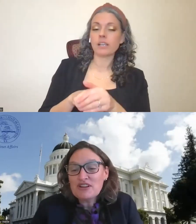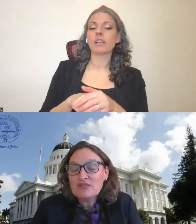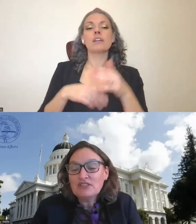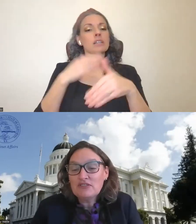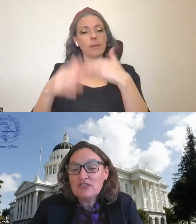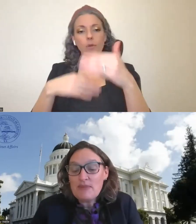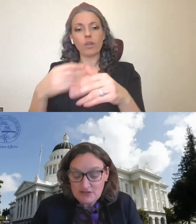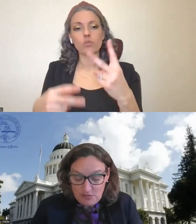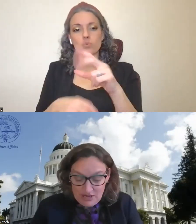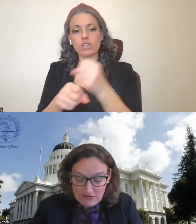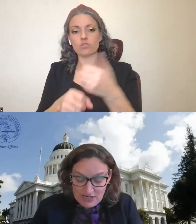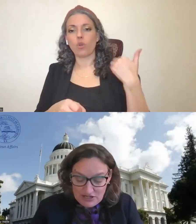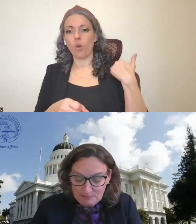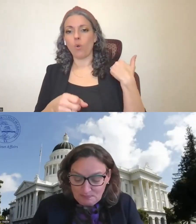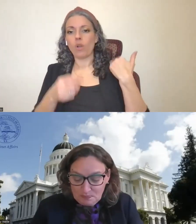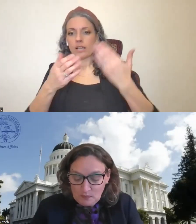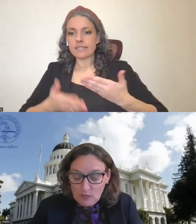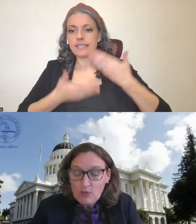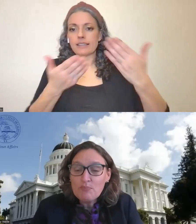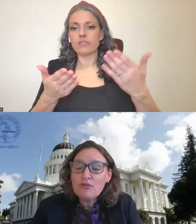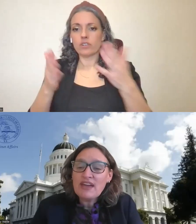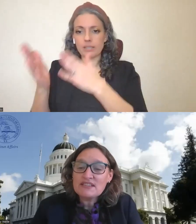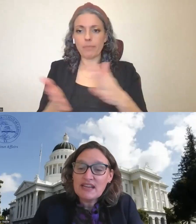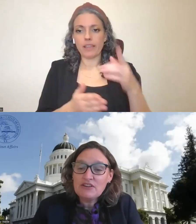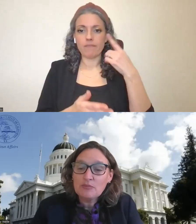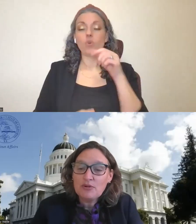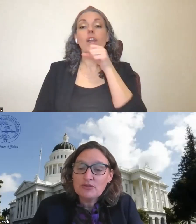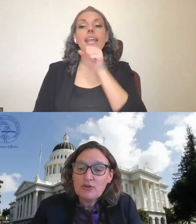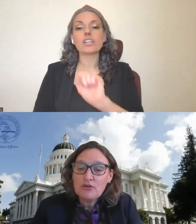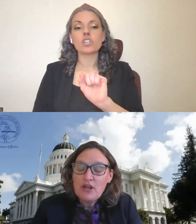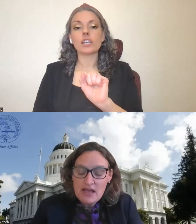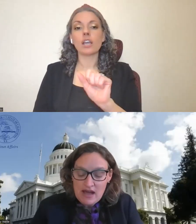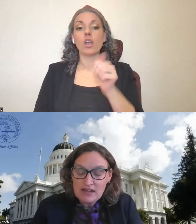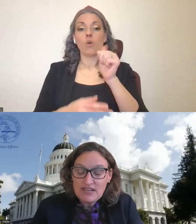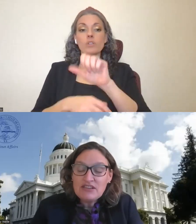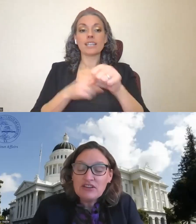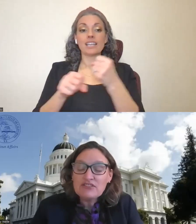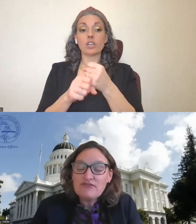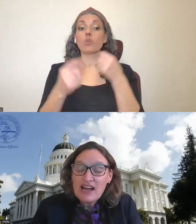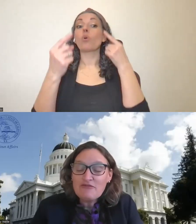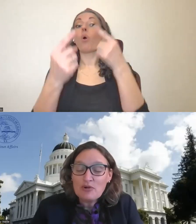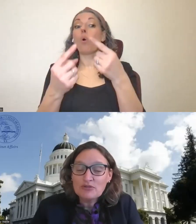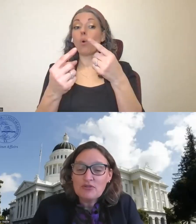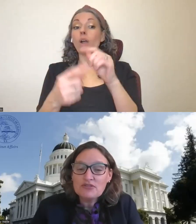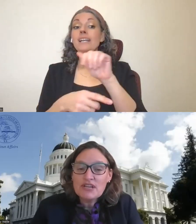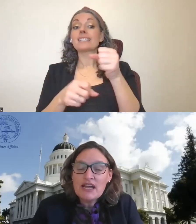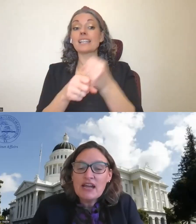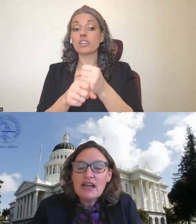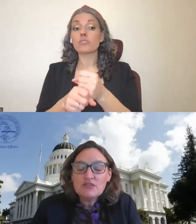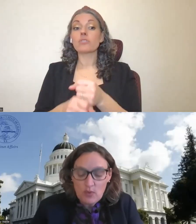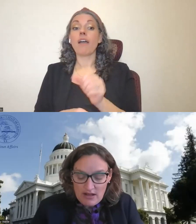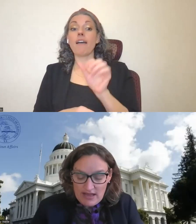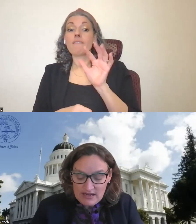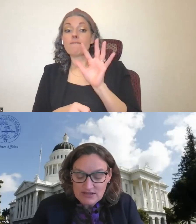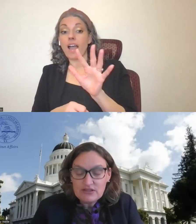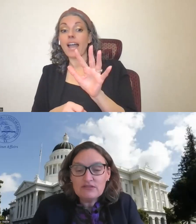years ago, delivered the Master Plan for Aging with both that 10-year bold goal, 10 years of 5 bold goals,